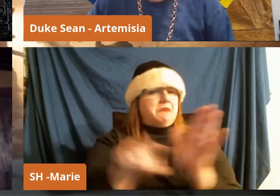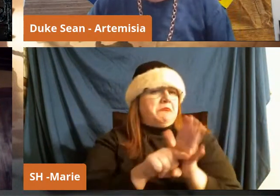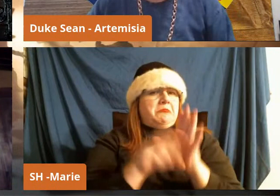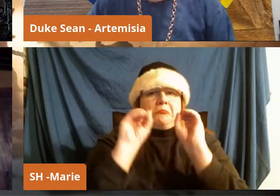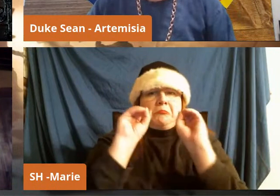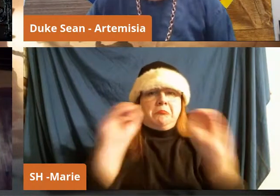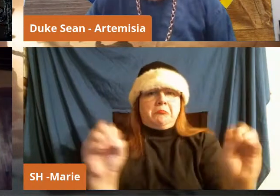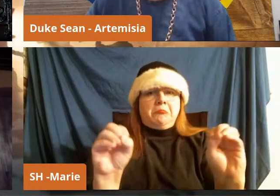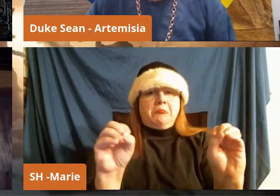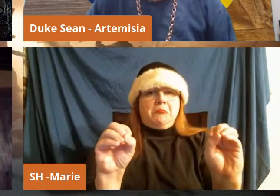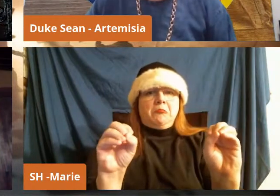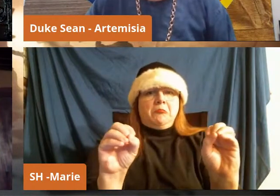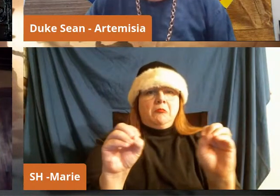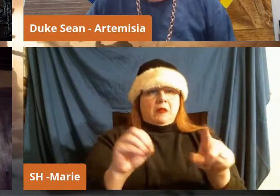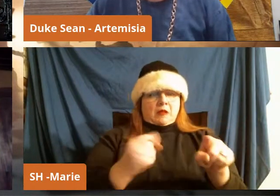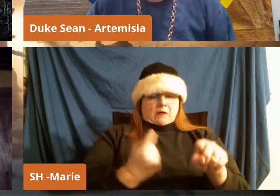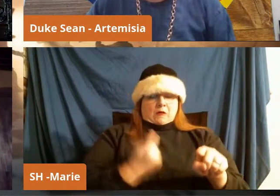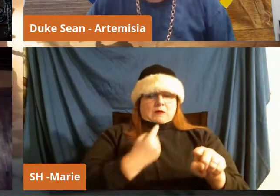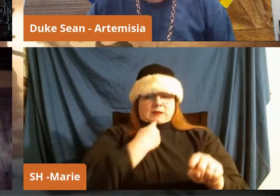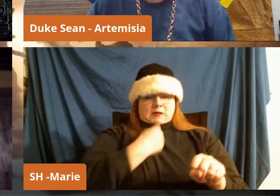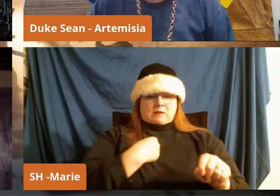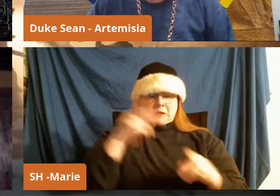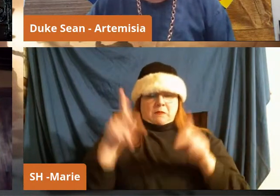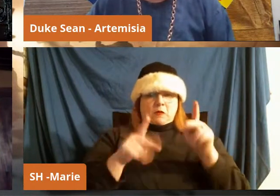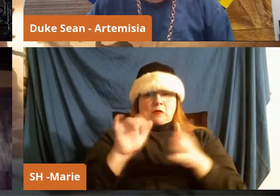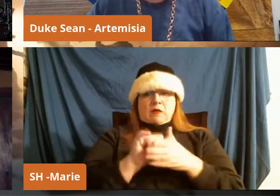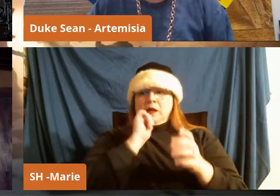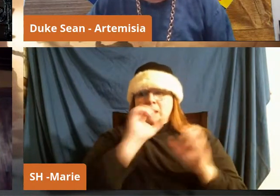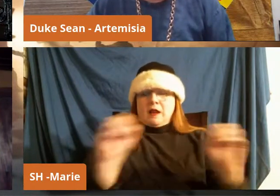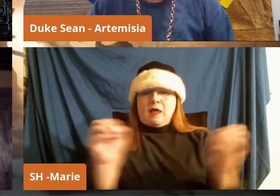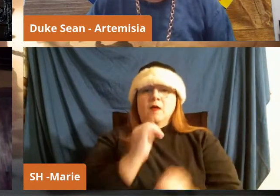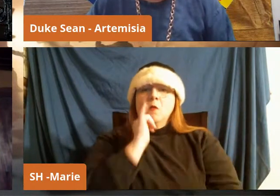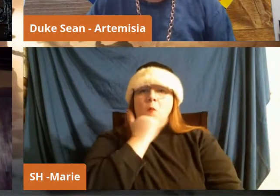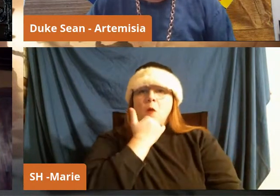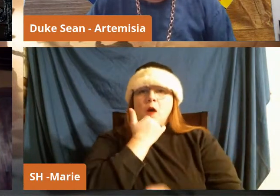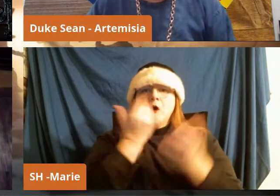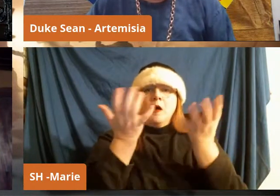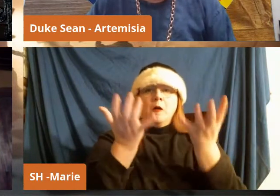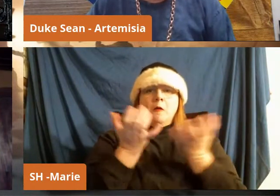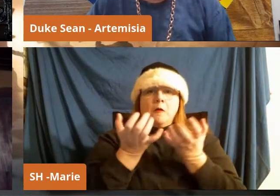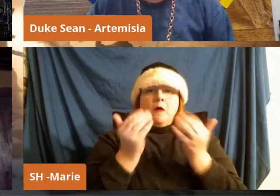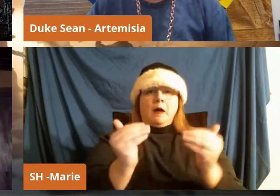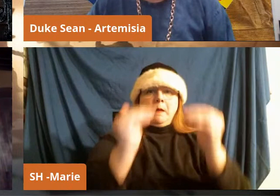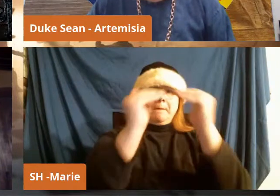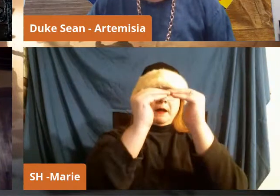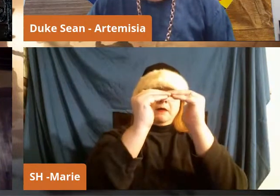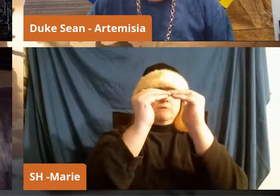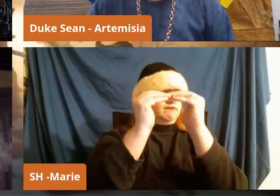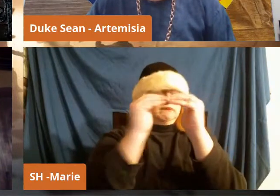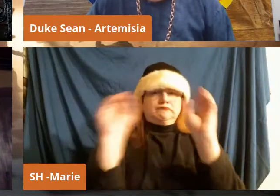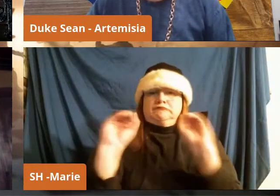it. Yeah. I always tell people, there's nothing wrong with wanting a peerage. Right.